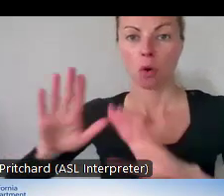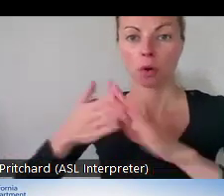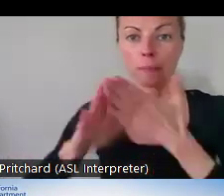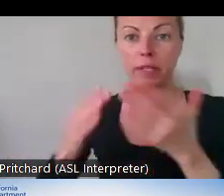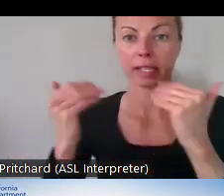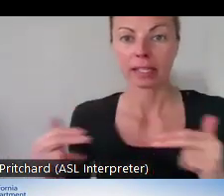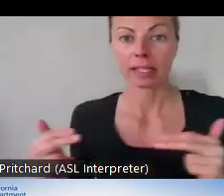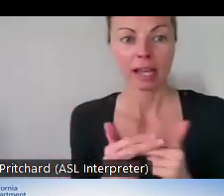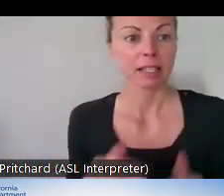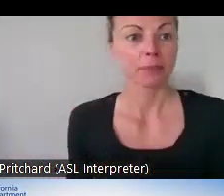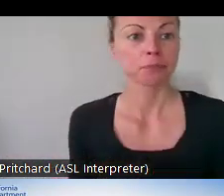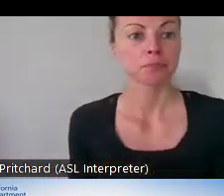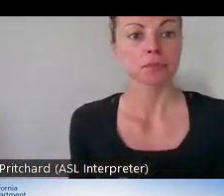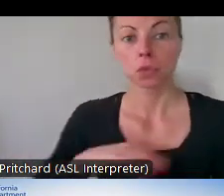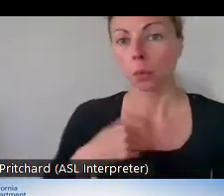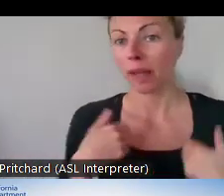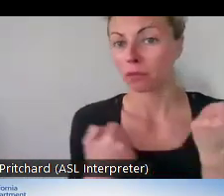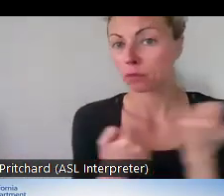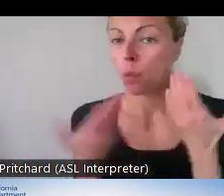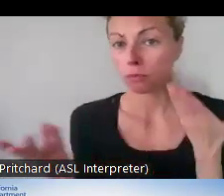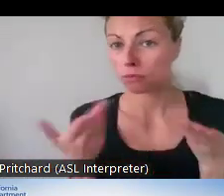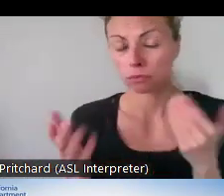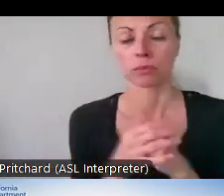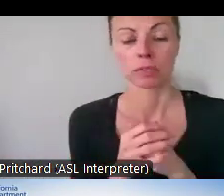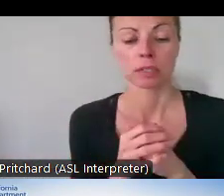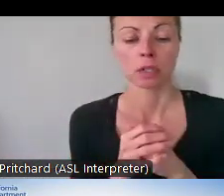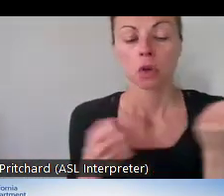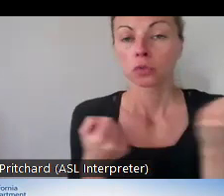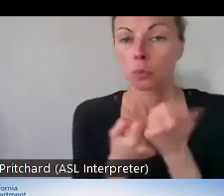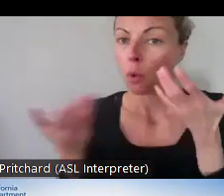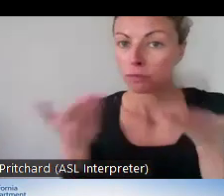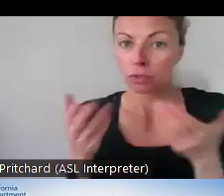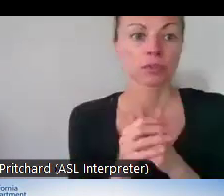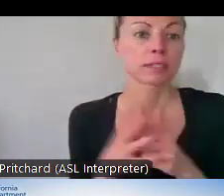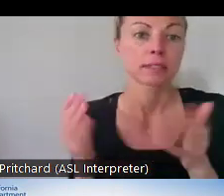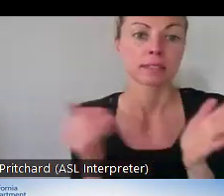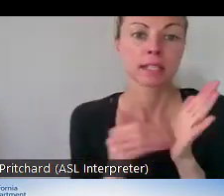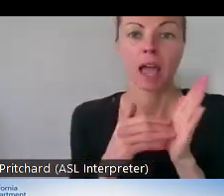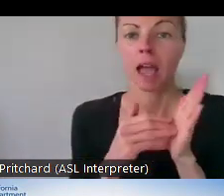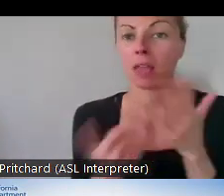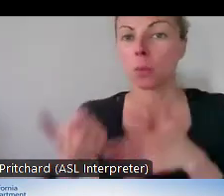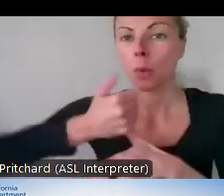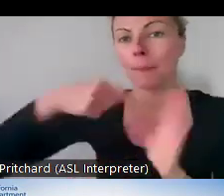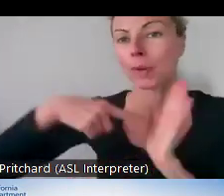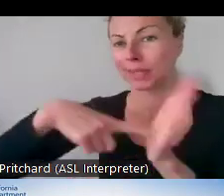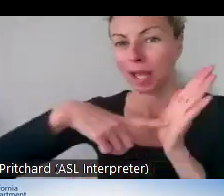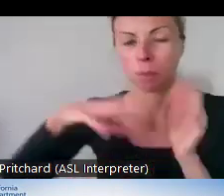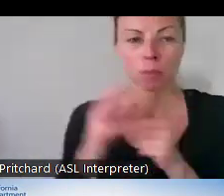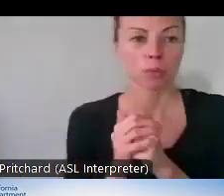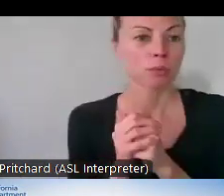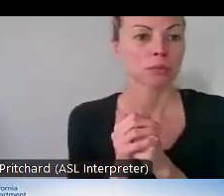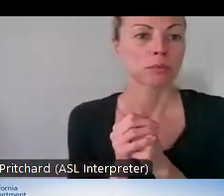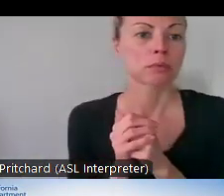Next, we have our supportive services. Supportive services, again, the primary examples that